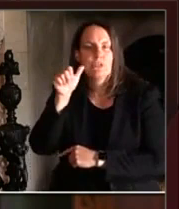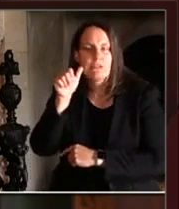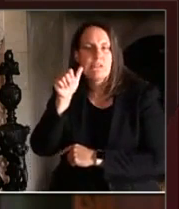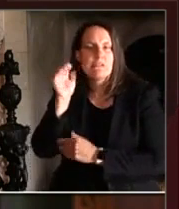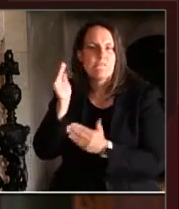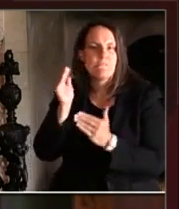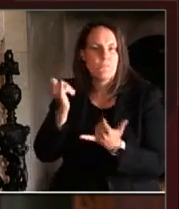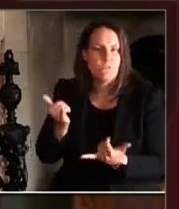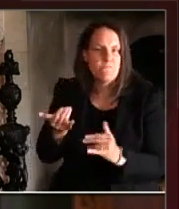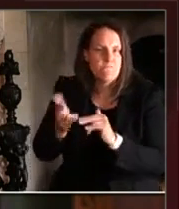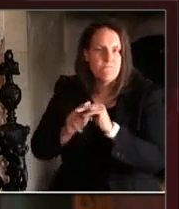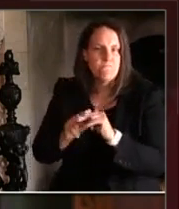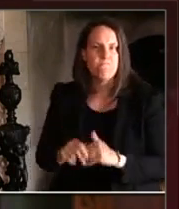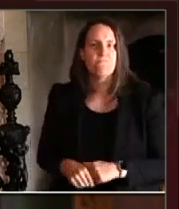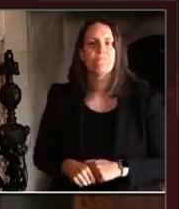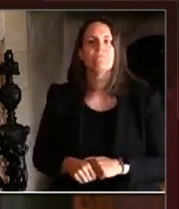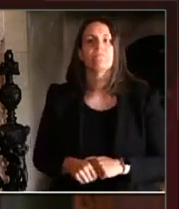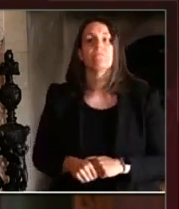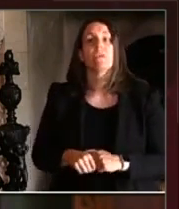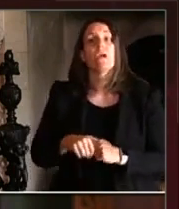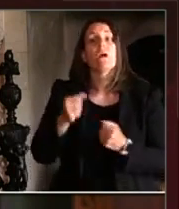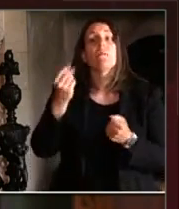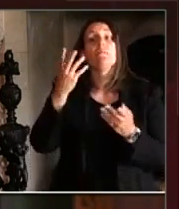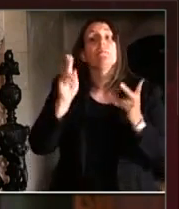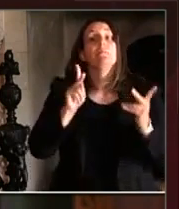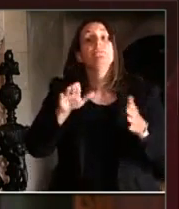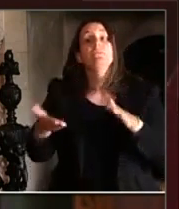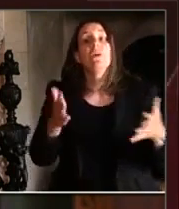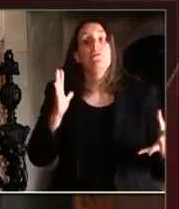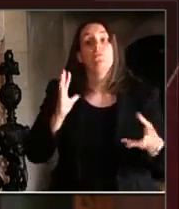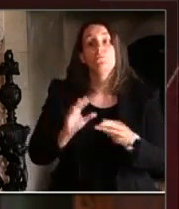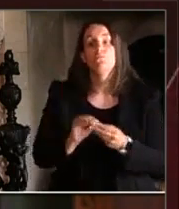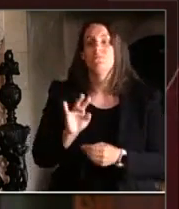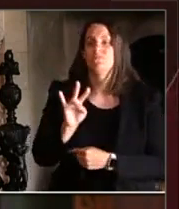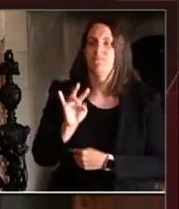our total number of deaths have now reached 750.